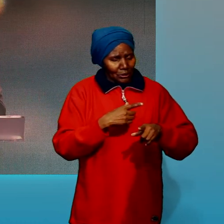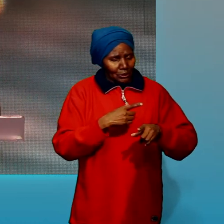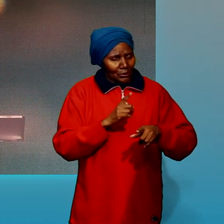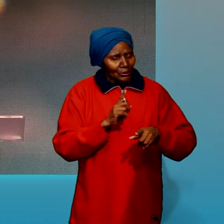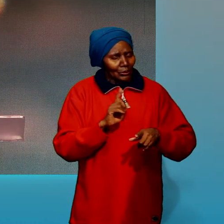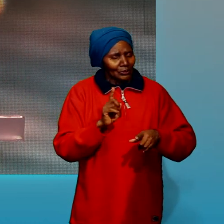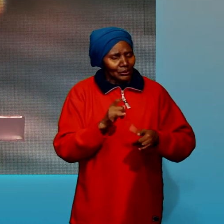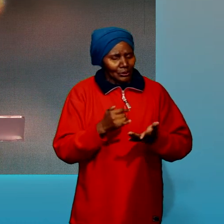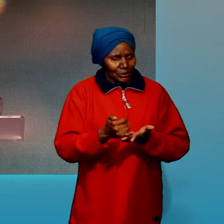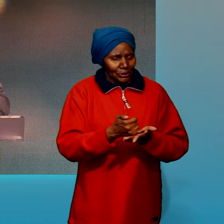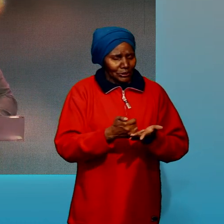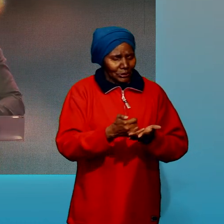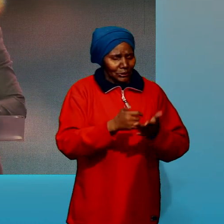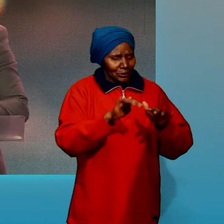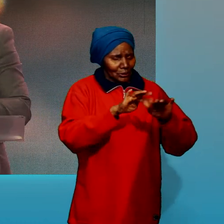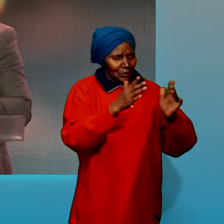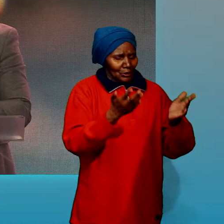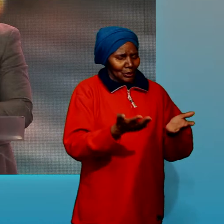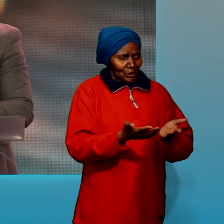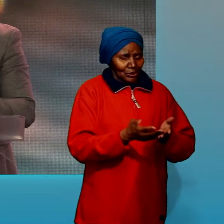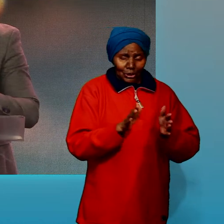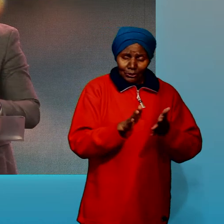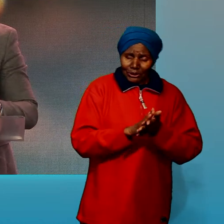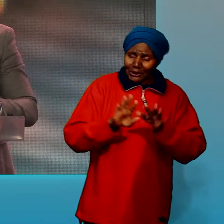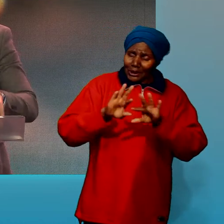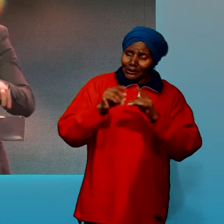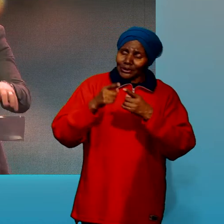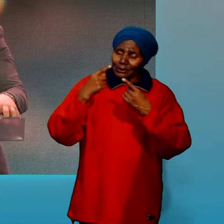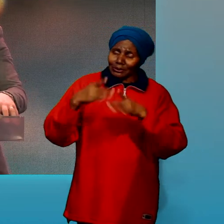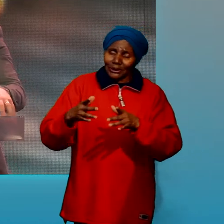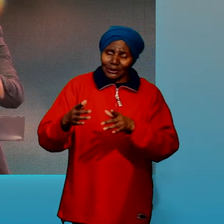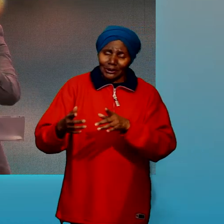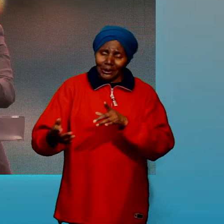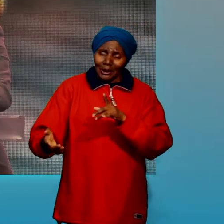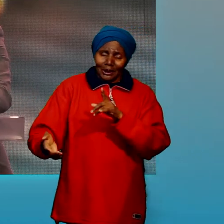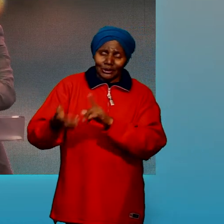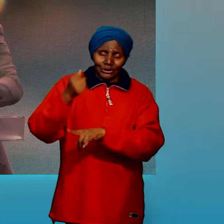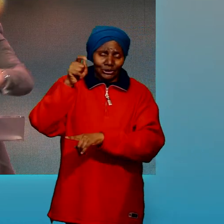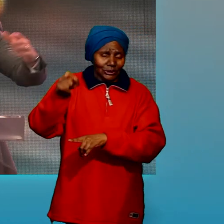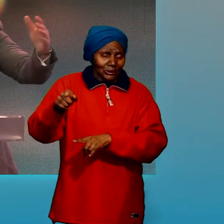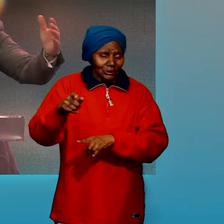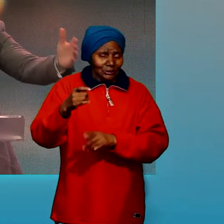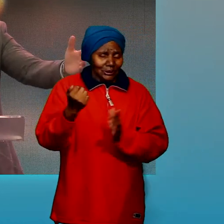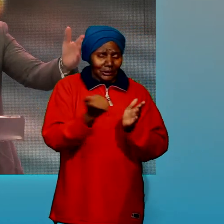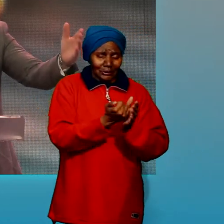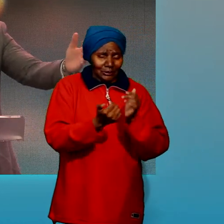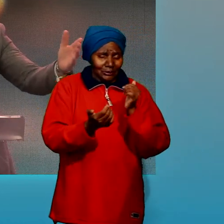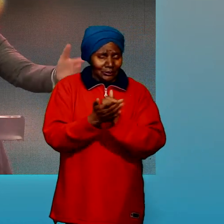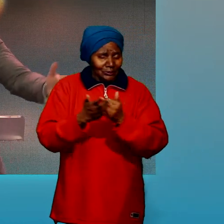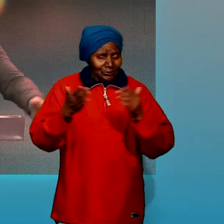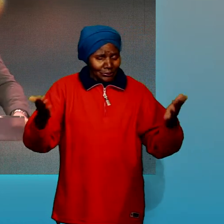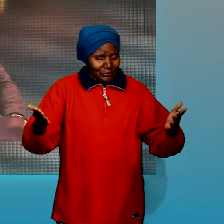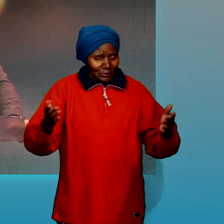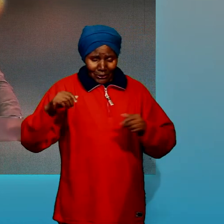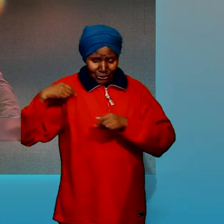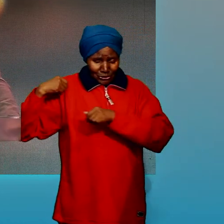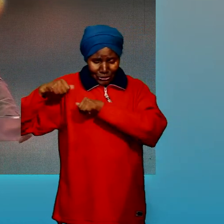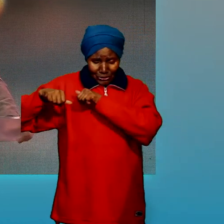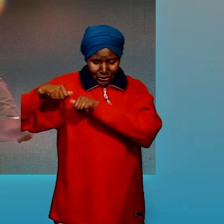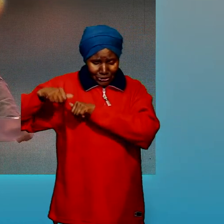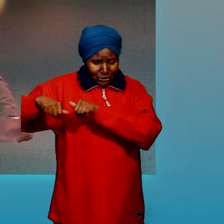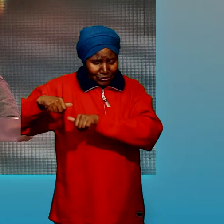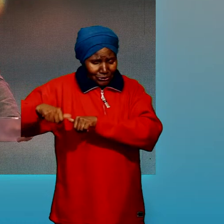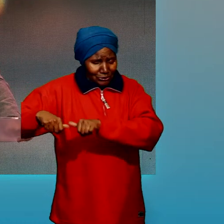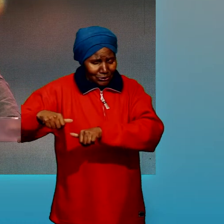And everything that he achieved at Calvary has enabled generation after generation after generation, including you and I here